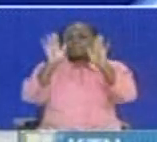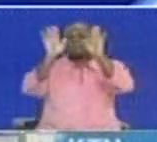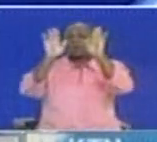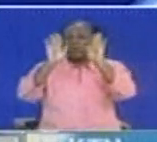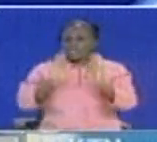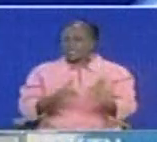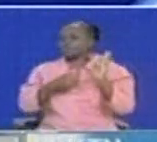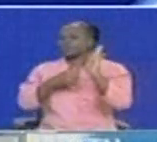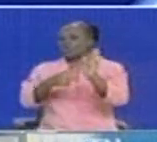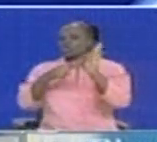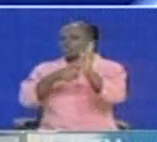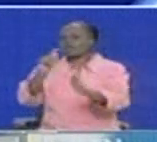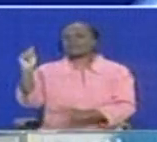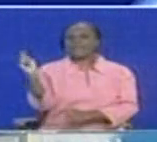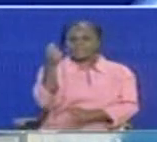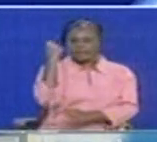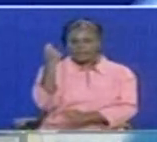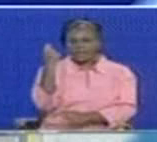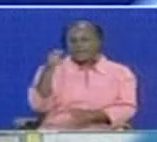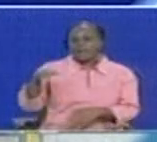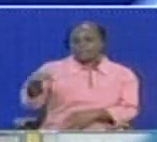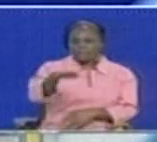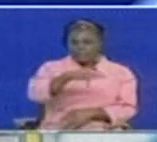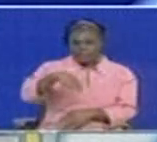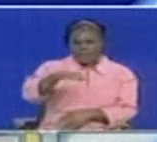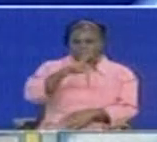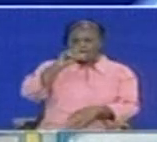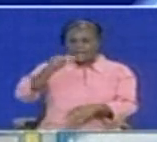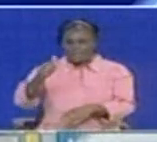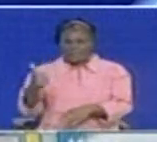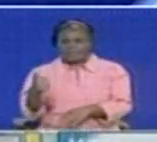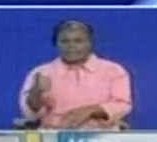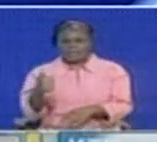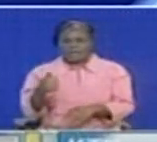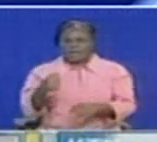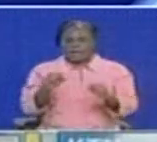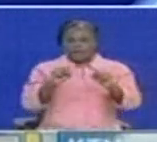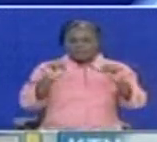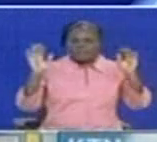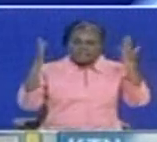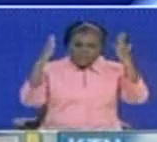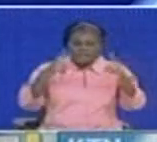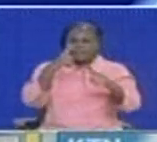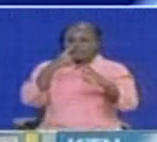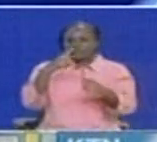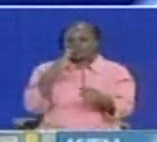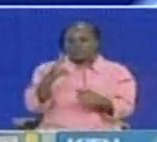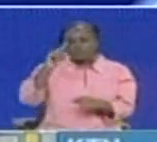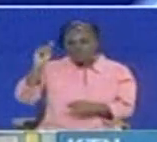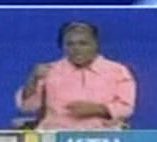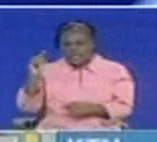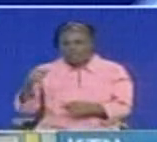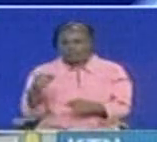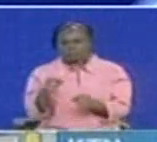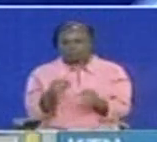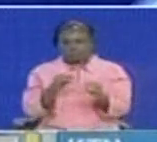to showcase Kenya at a place where during summer you get about 1.7 million to about 2 million diverse visitors